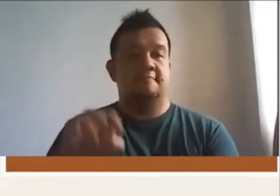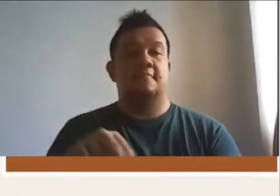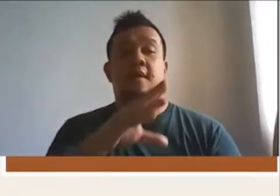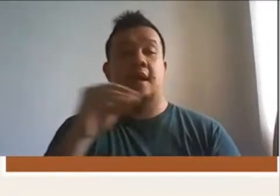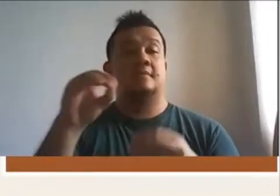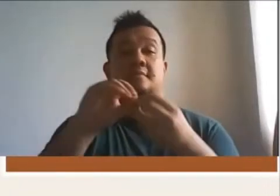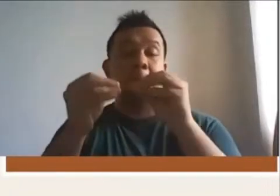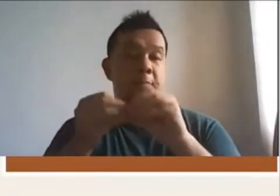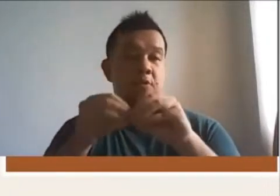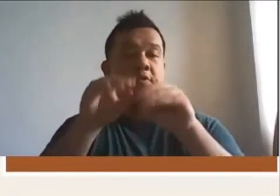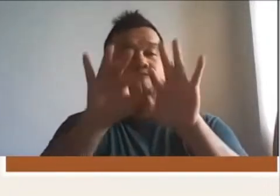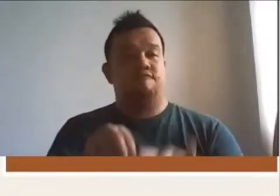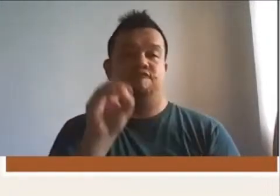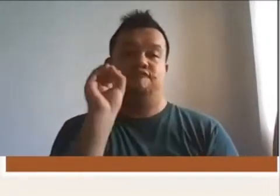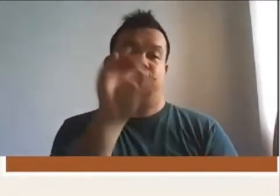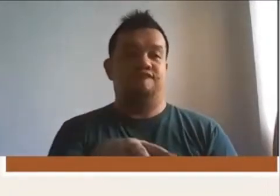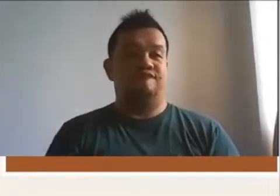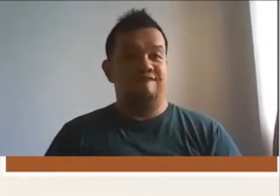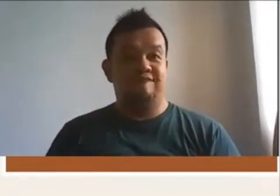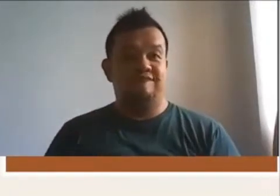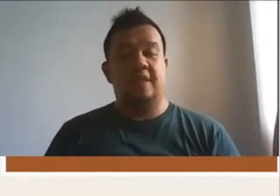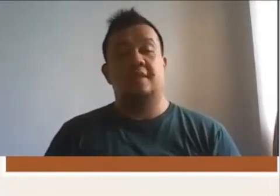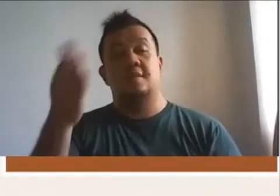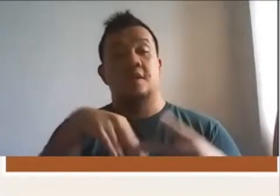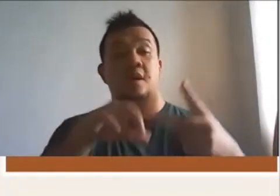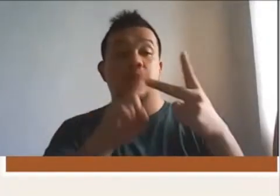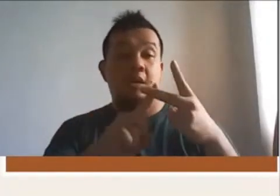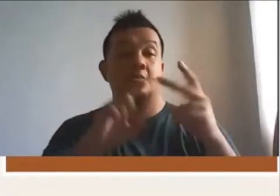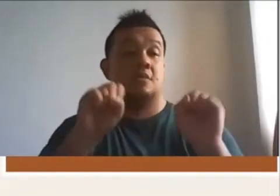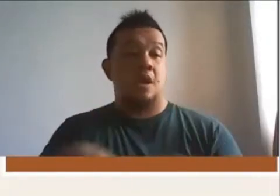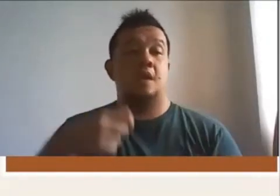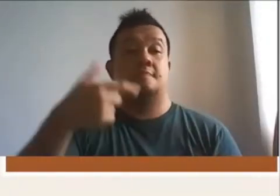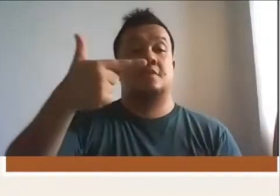can also do that through GCash.